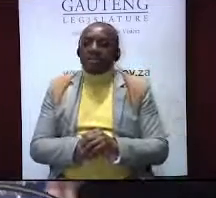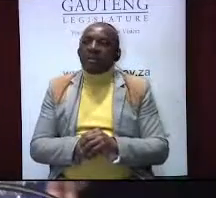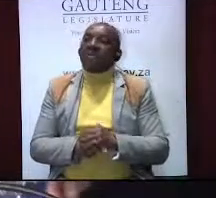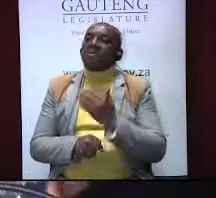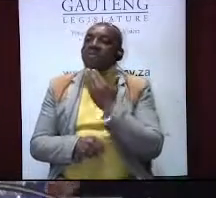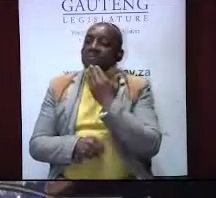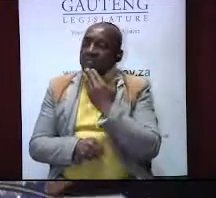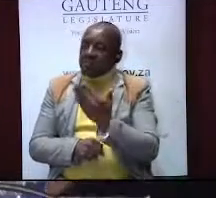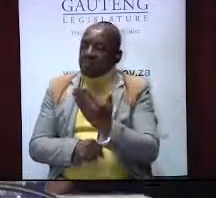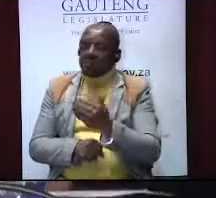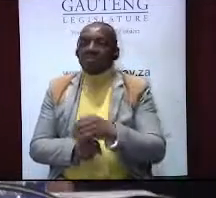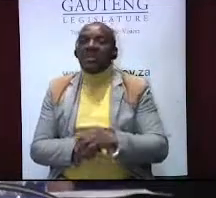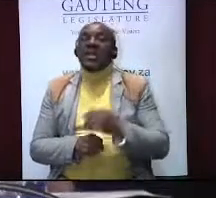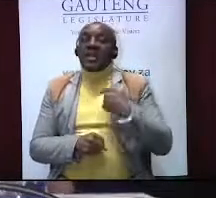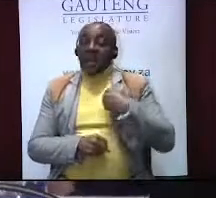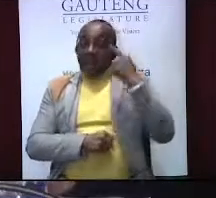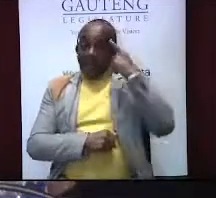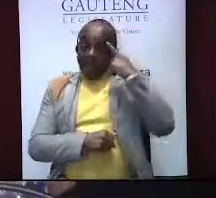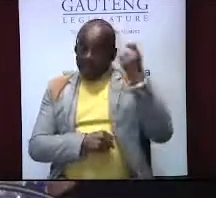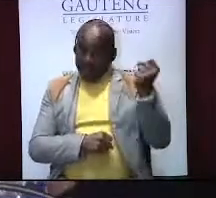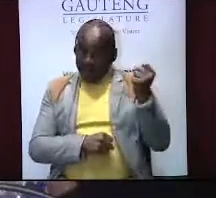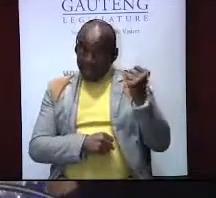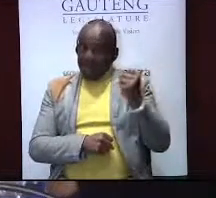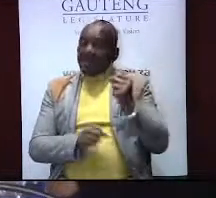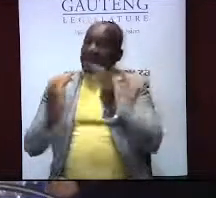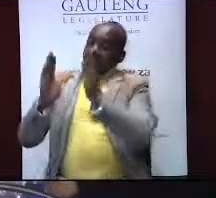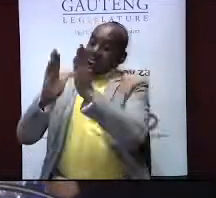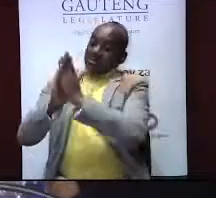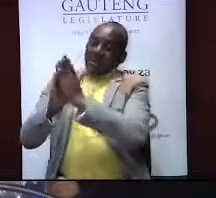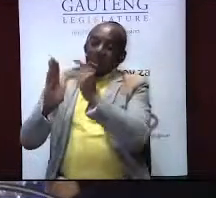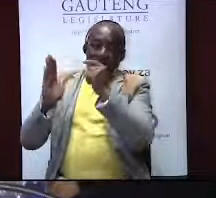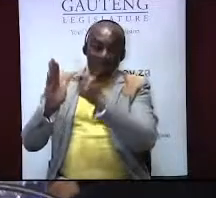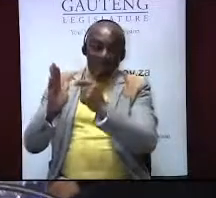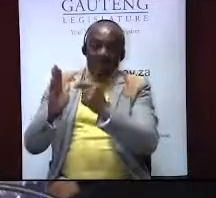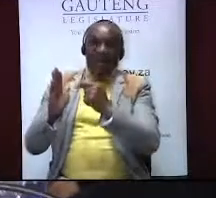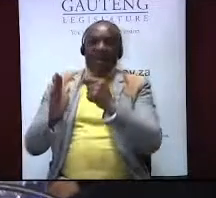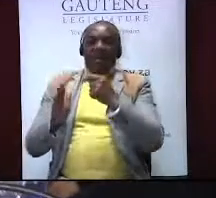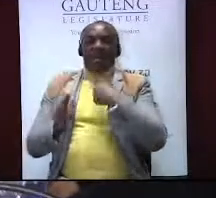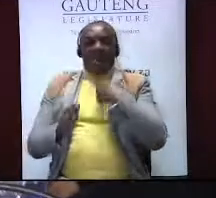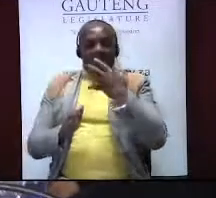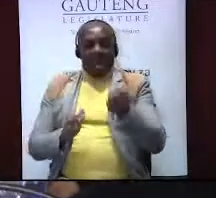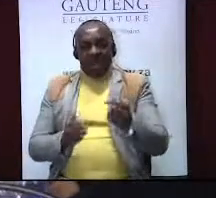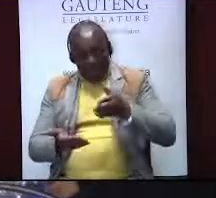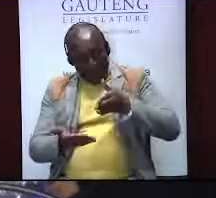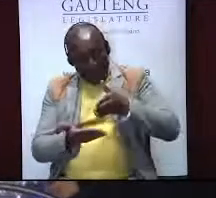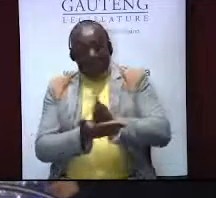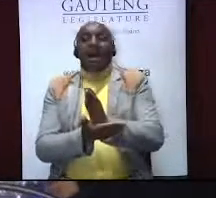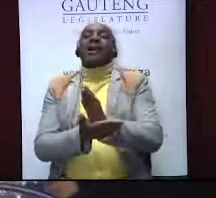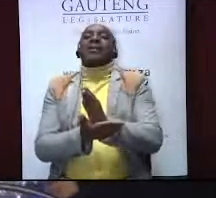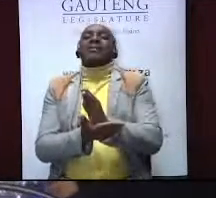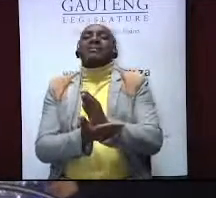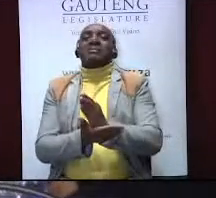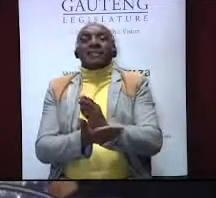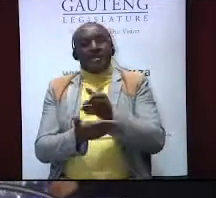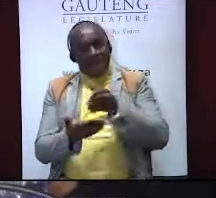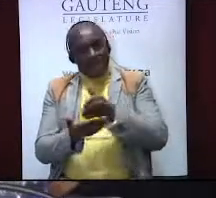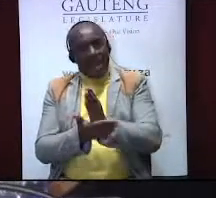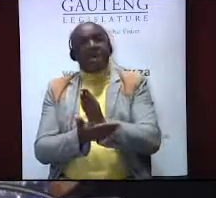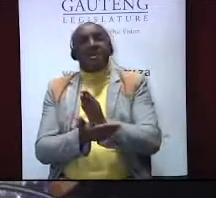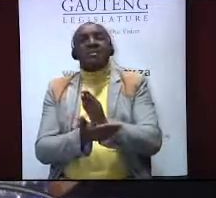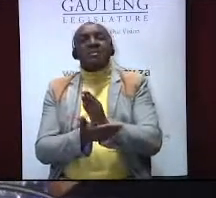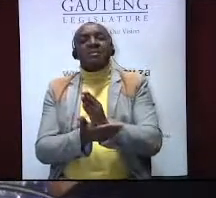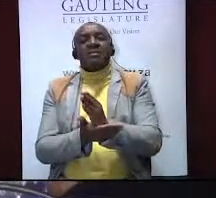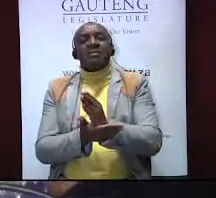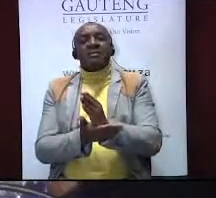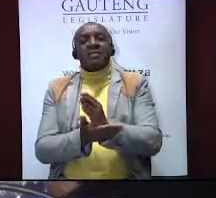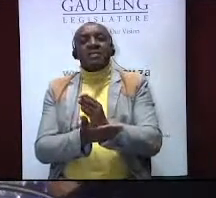Hallelujah. I believe that as a church, we have a pivotal role to play